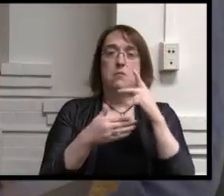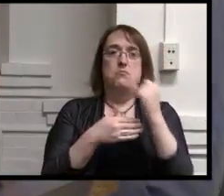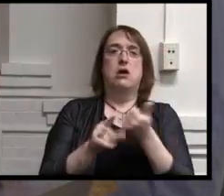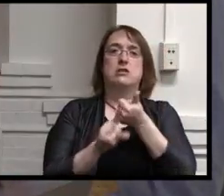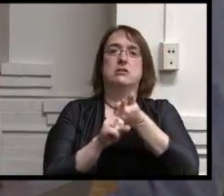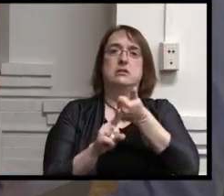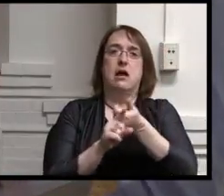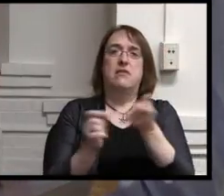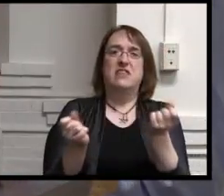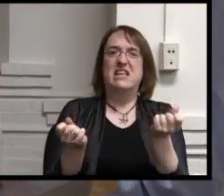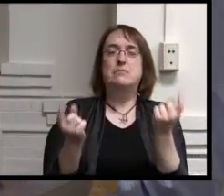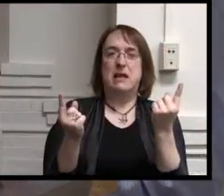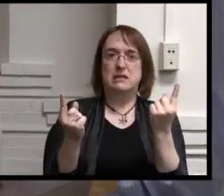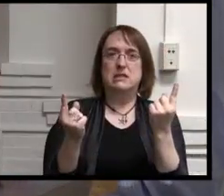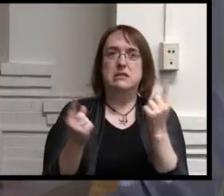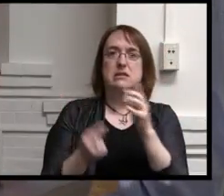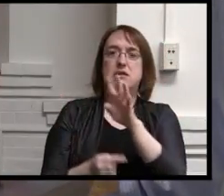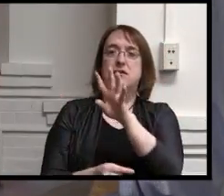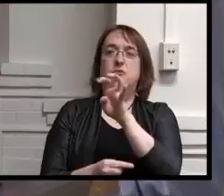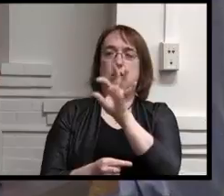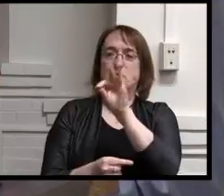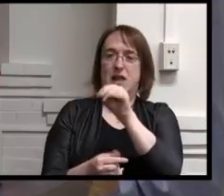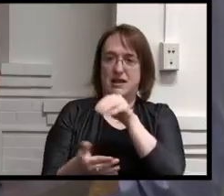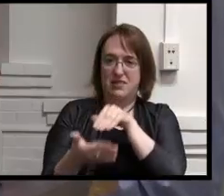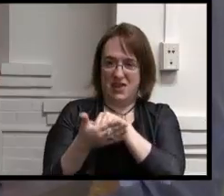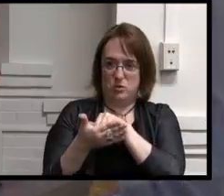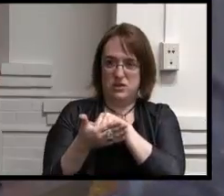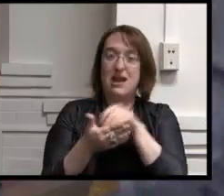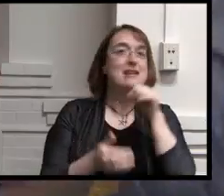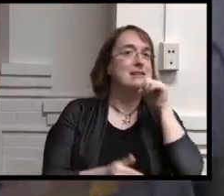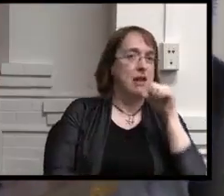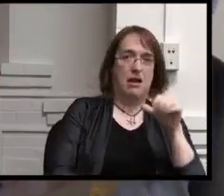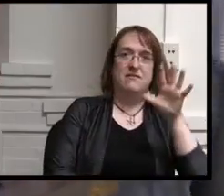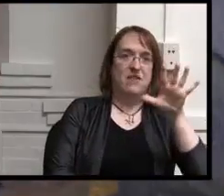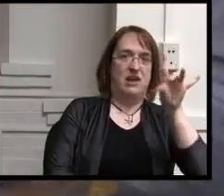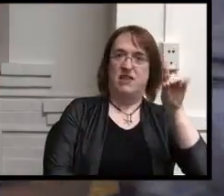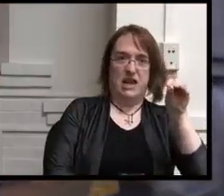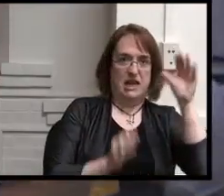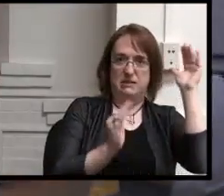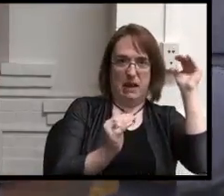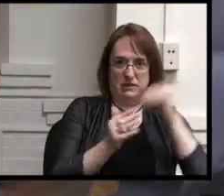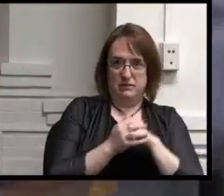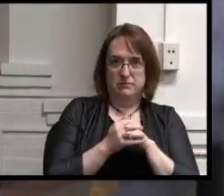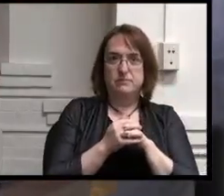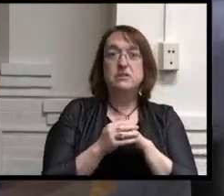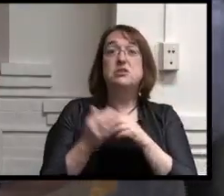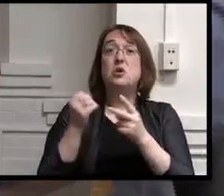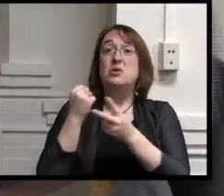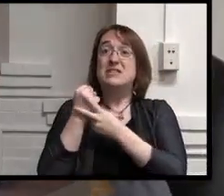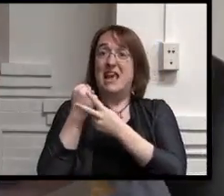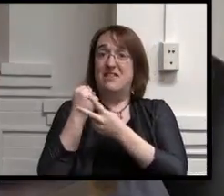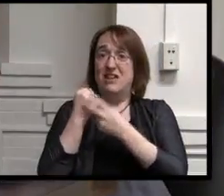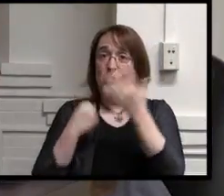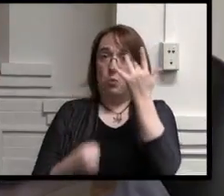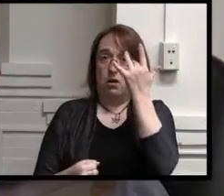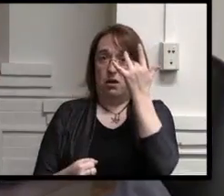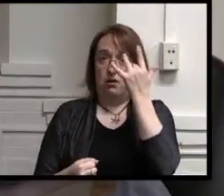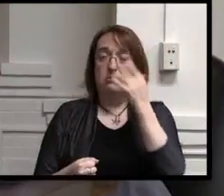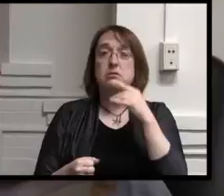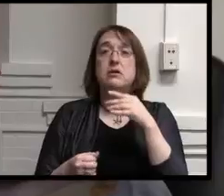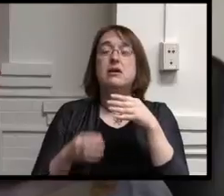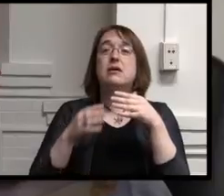project expenses was $490,000 and not the $585,000. The savings is largely a result of